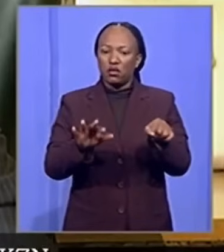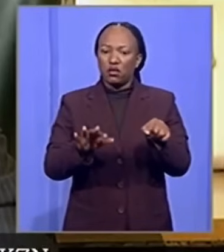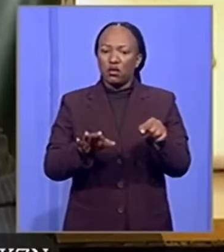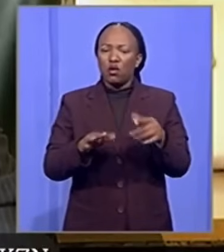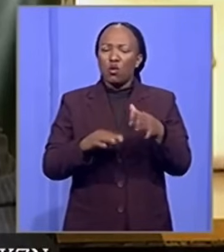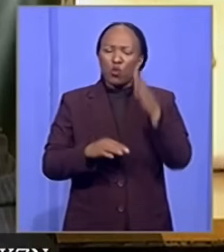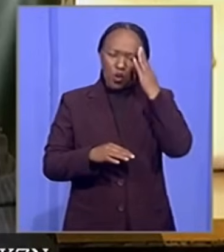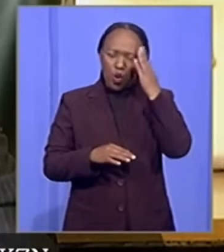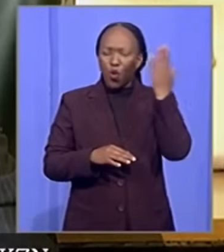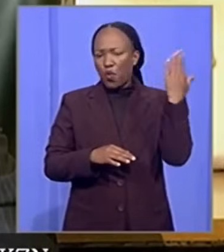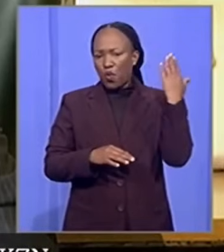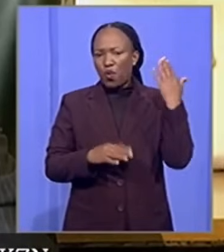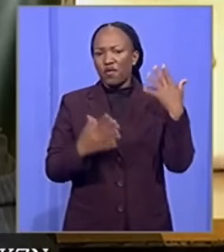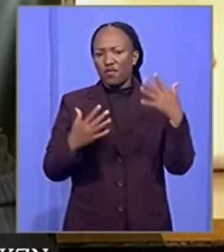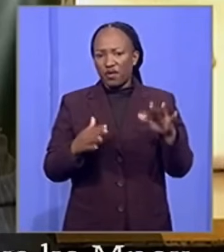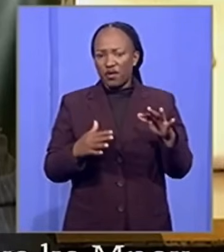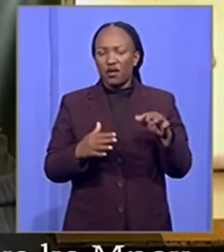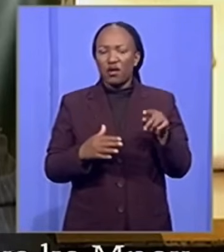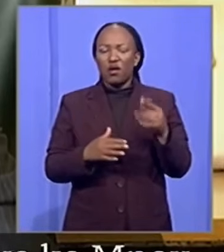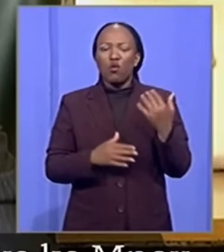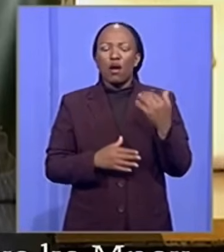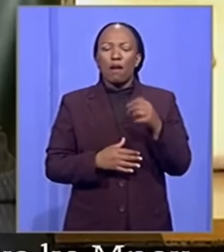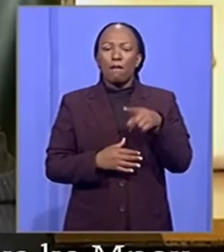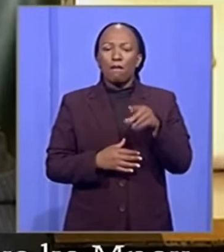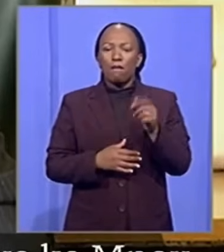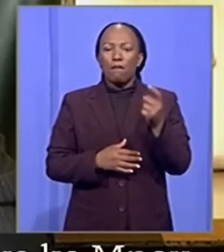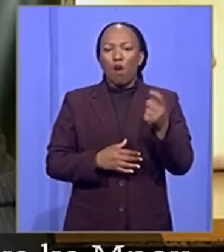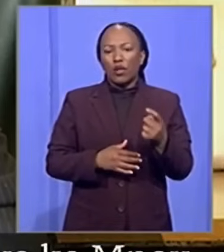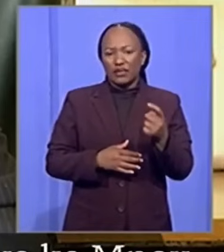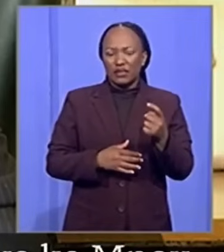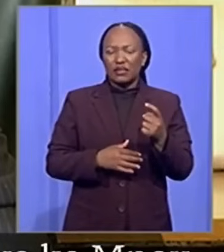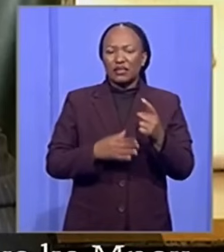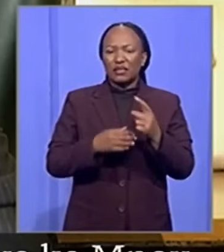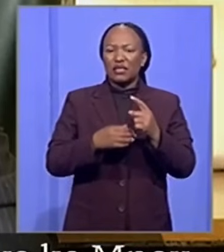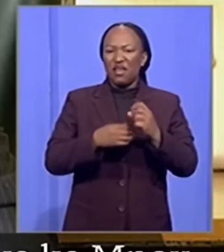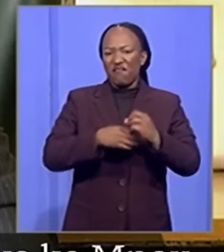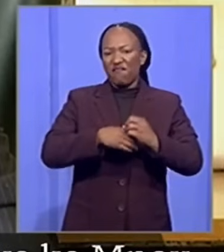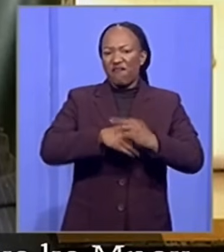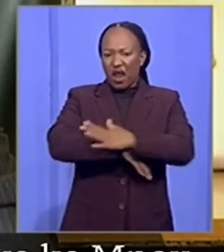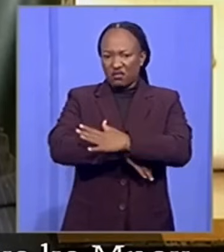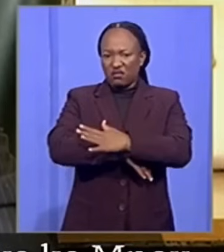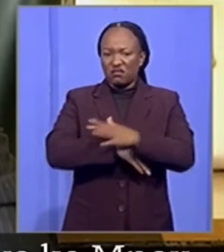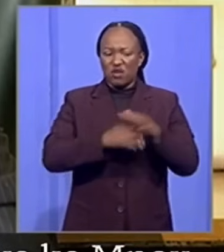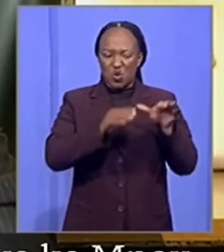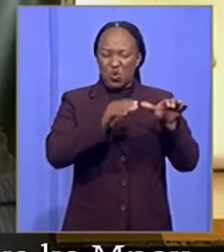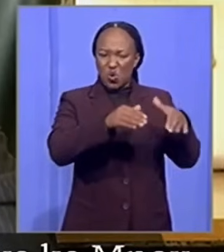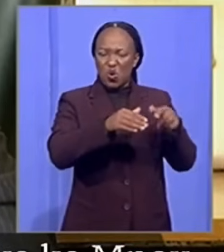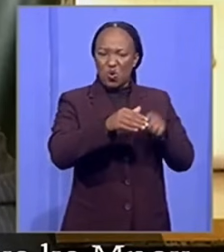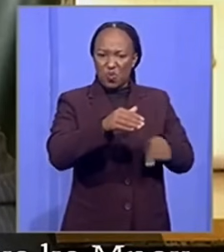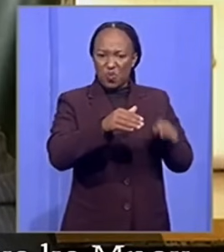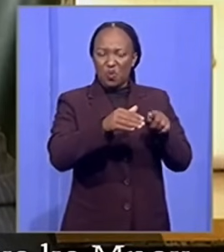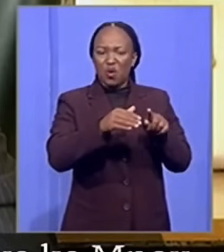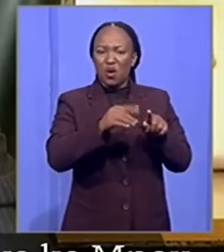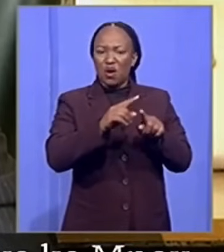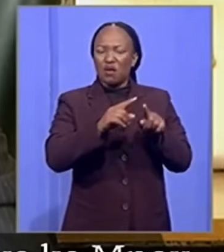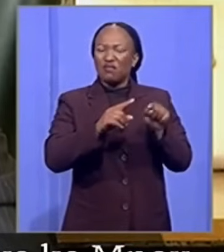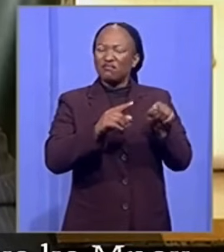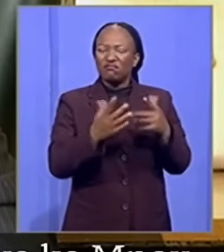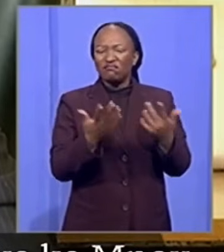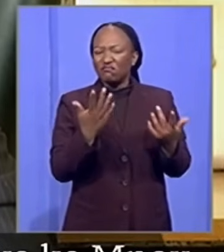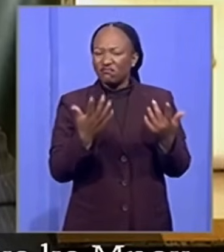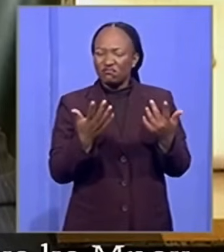ago from one of the poxviruses, if you group viruses, but it's not been very